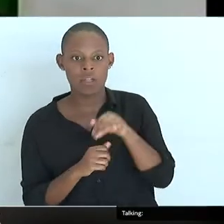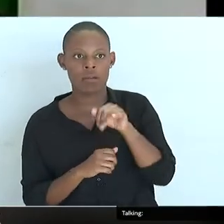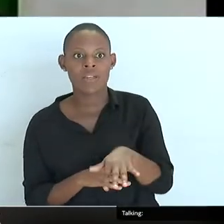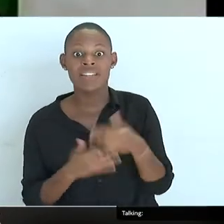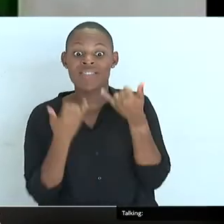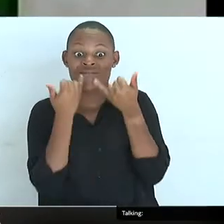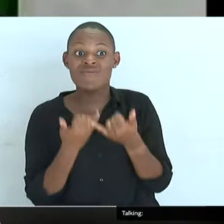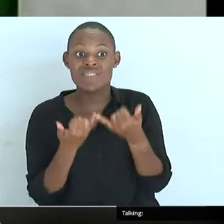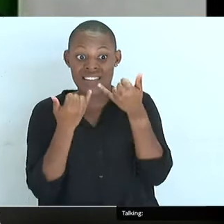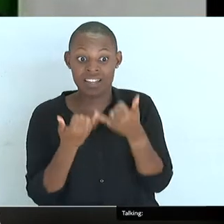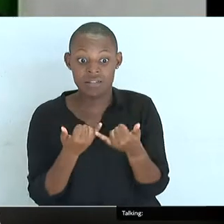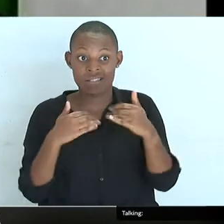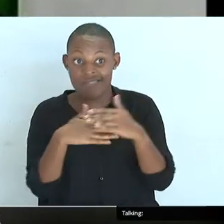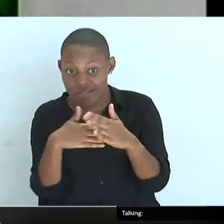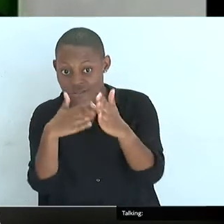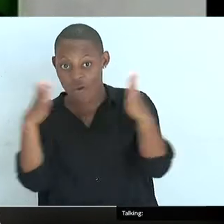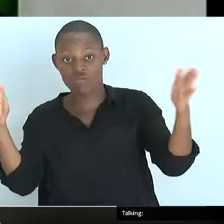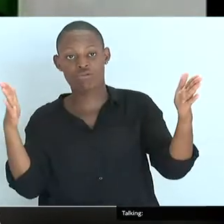are launching